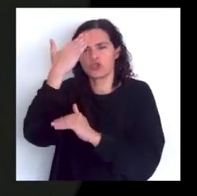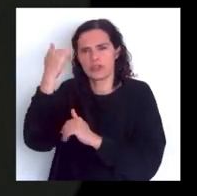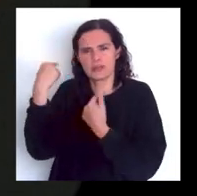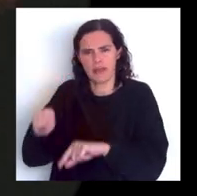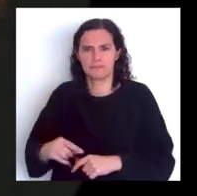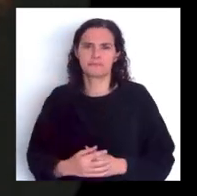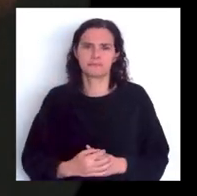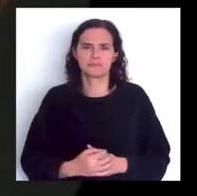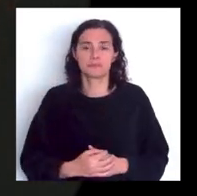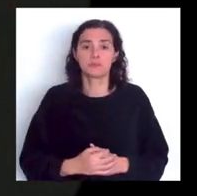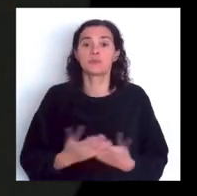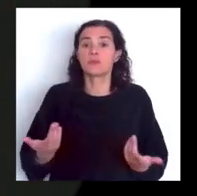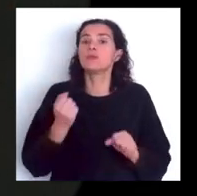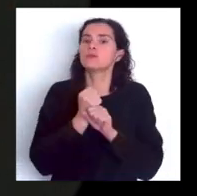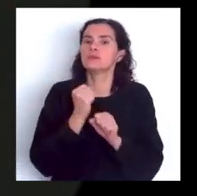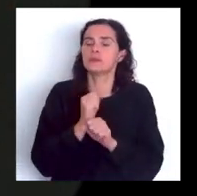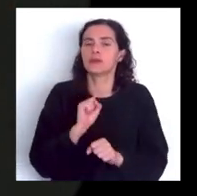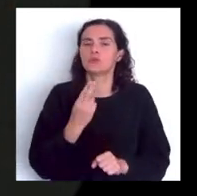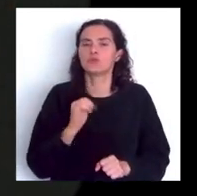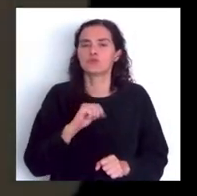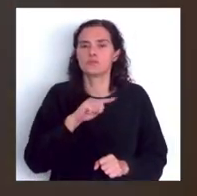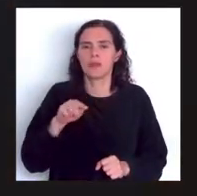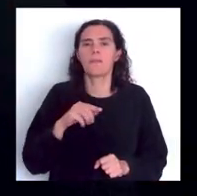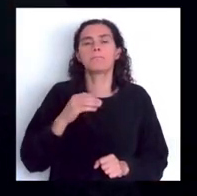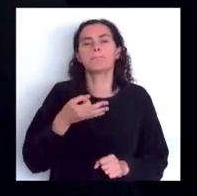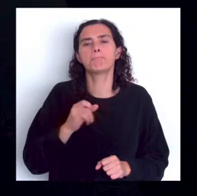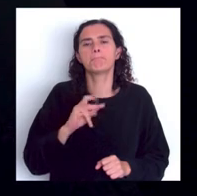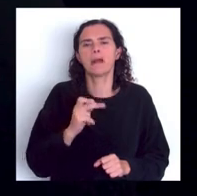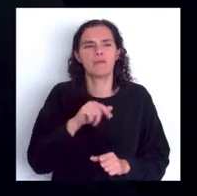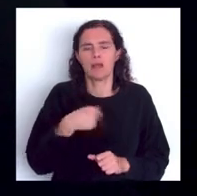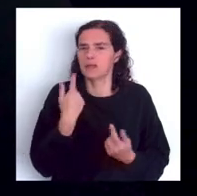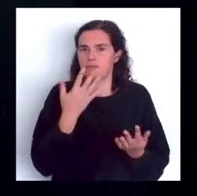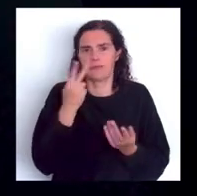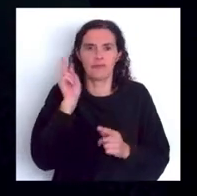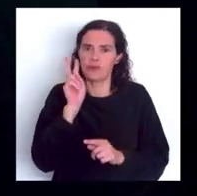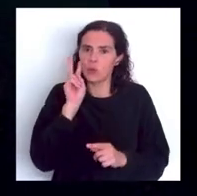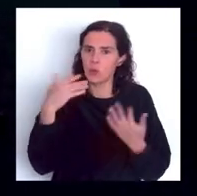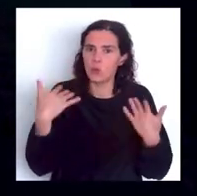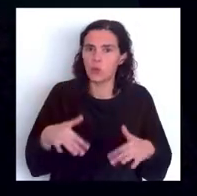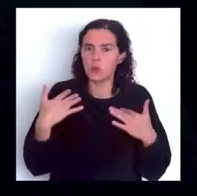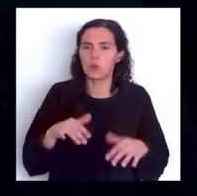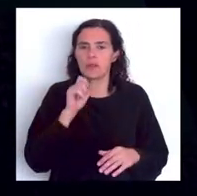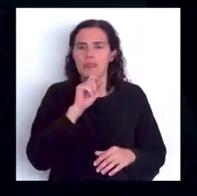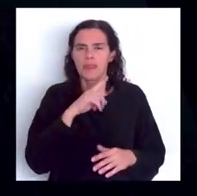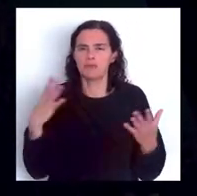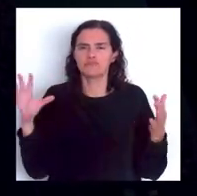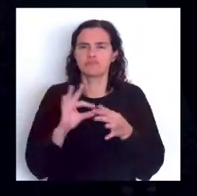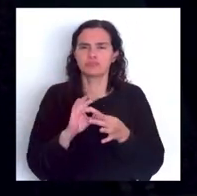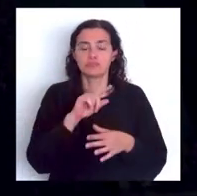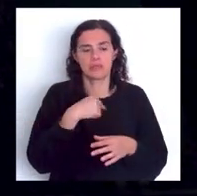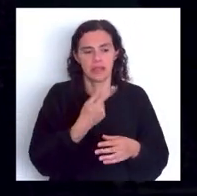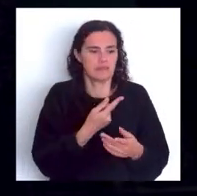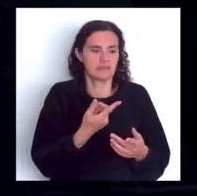altered state of consciousness. The work of Gusmão and Paiva has this incredible value